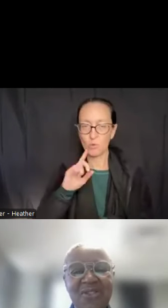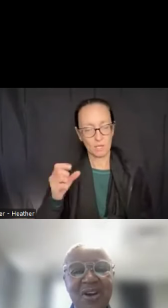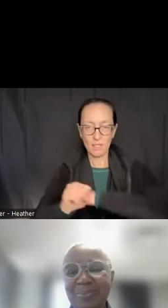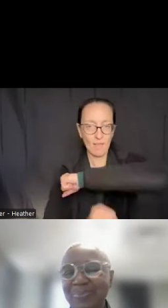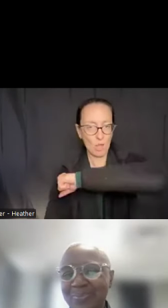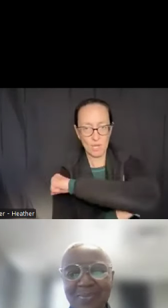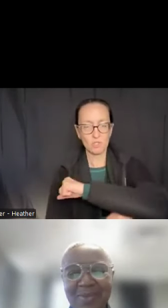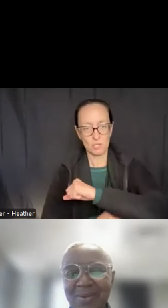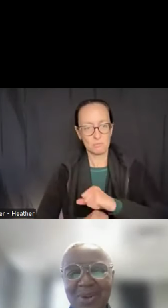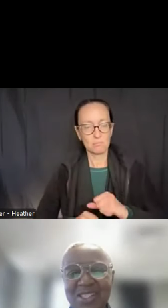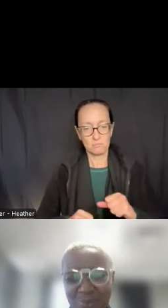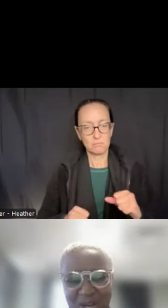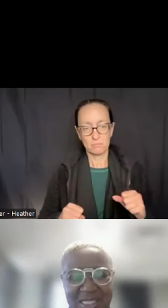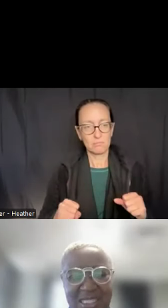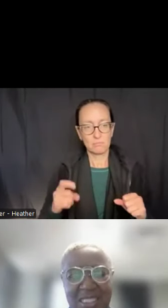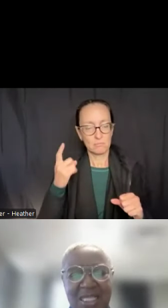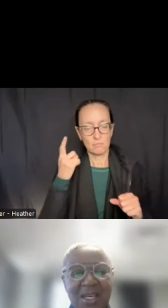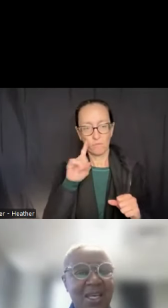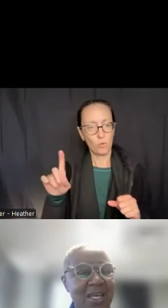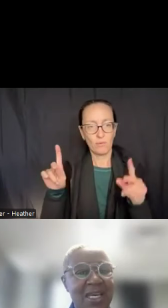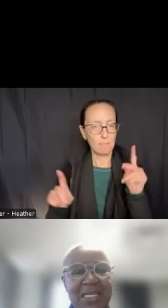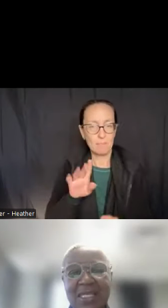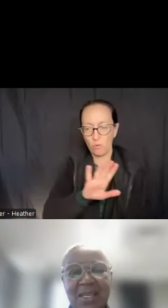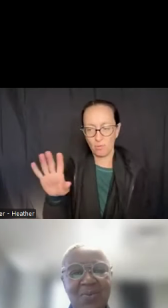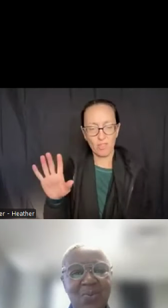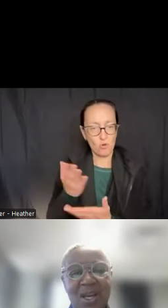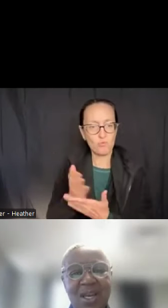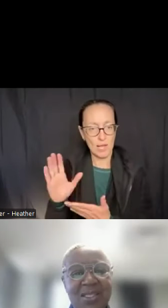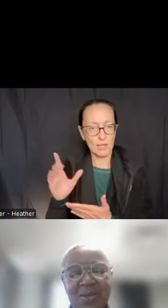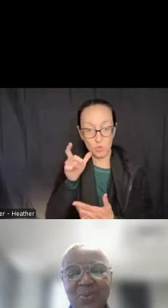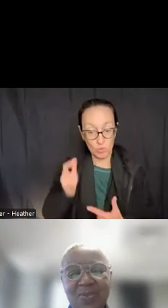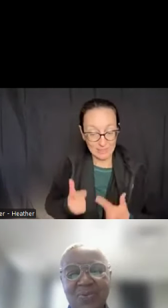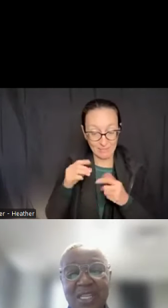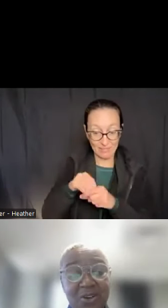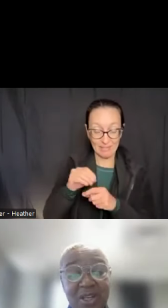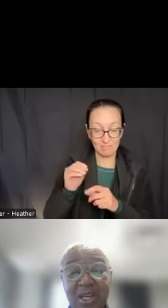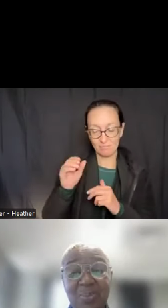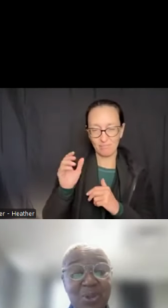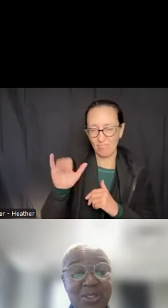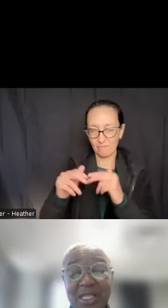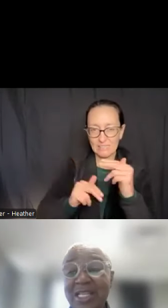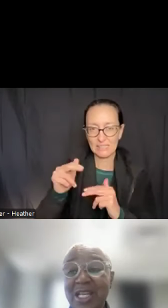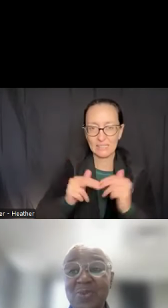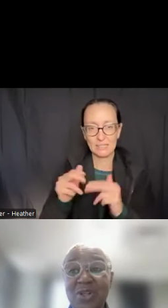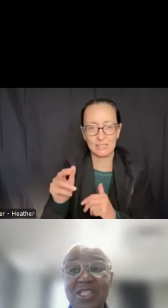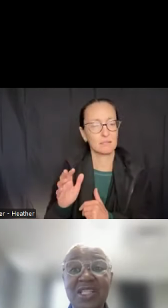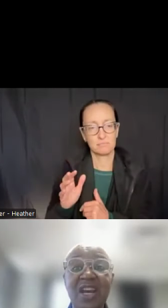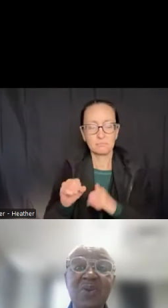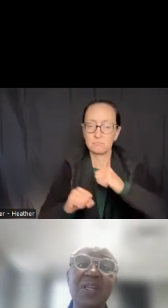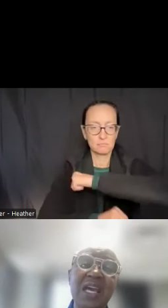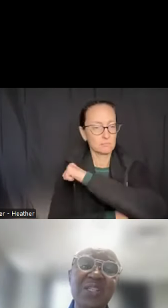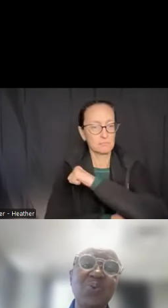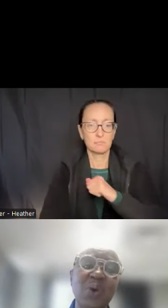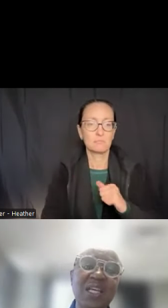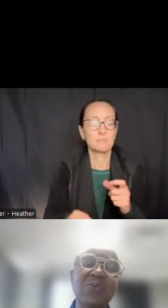of the resident rights. And as we've said earlier, abuse, neglect, and exploitation,